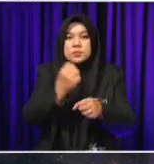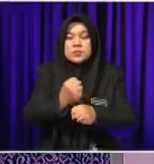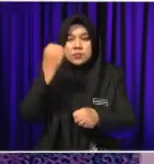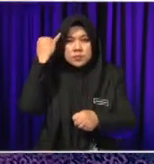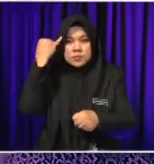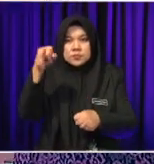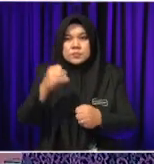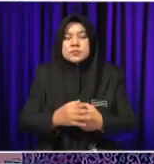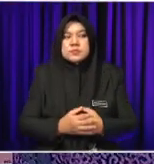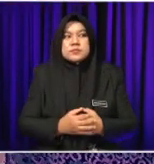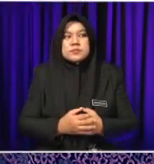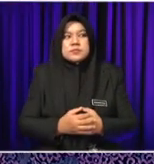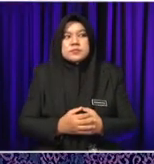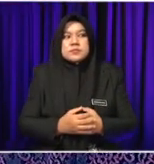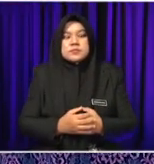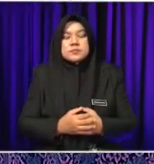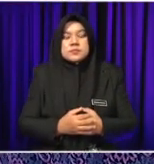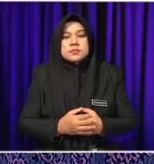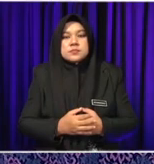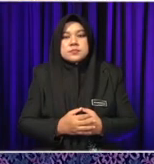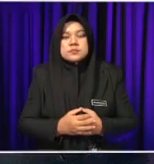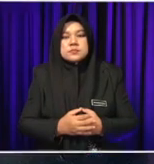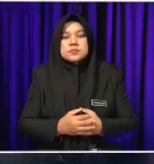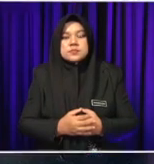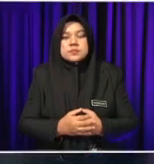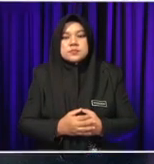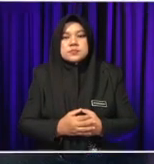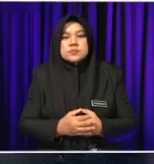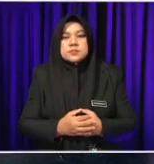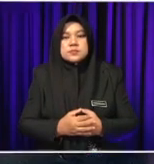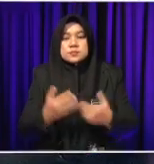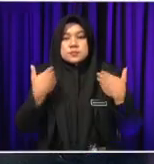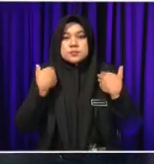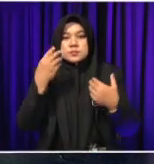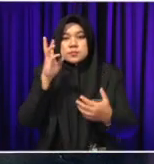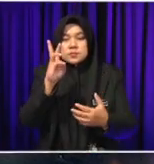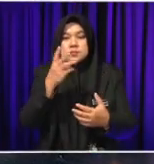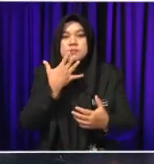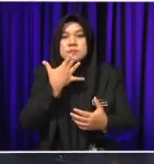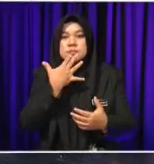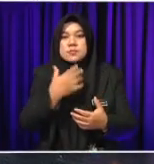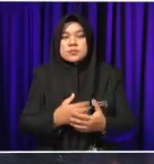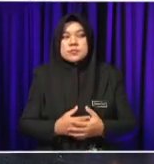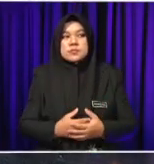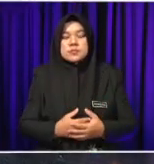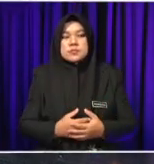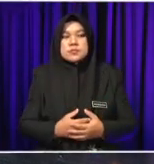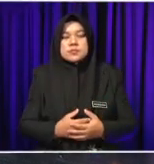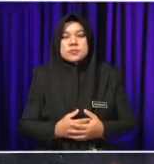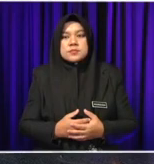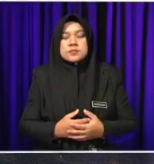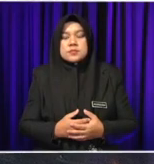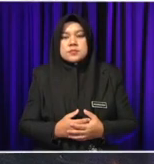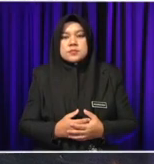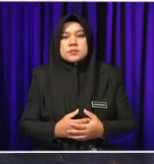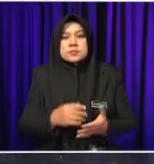right. So let us look at the screened, and we actually have all the six colours which represent mum, mix or match. And these are